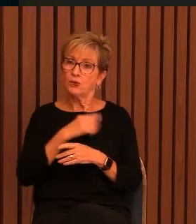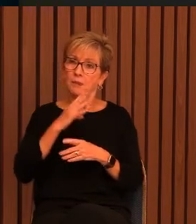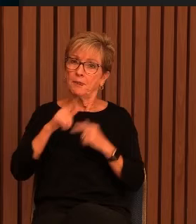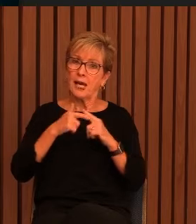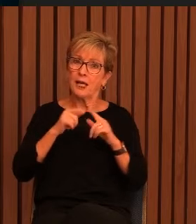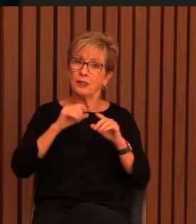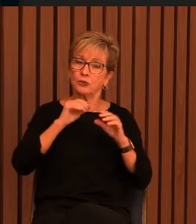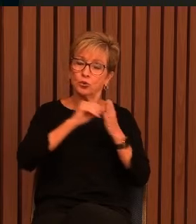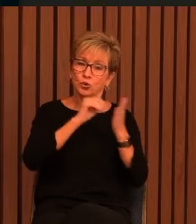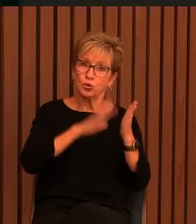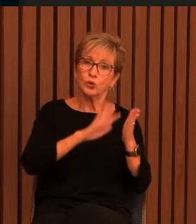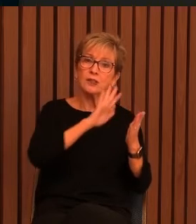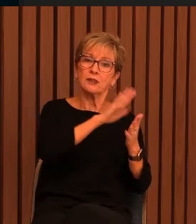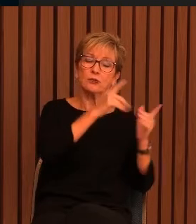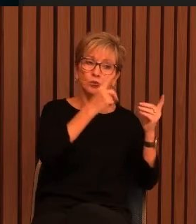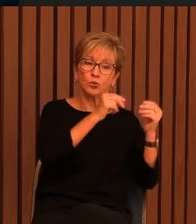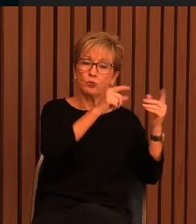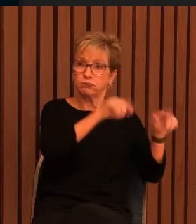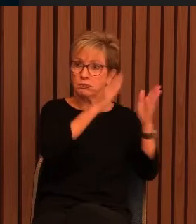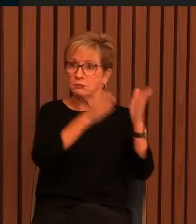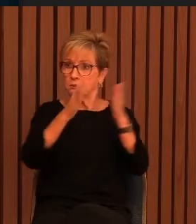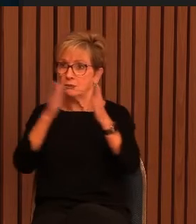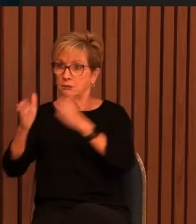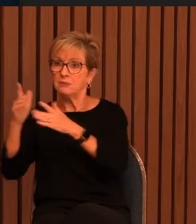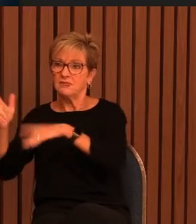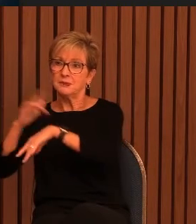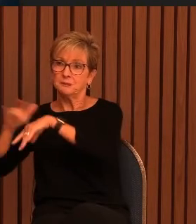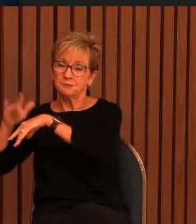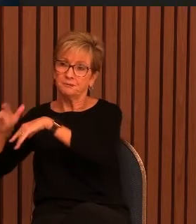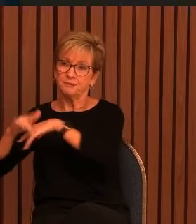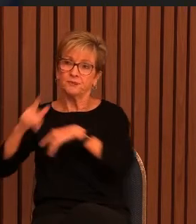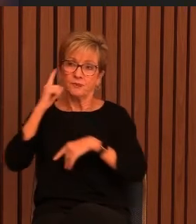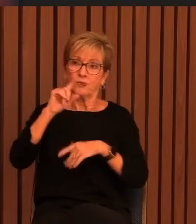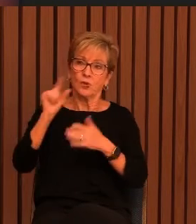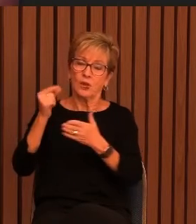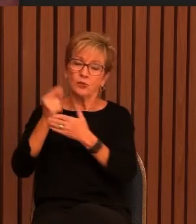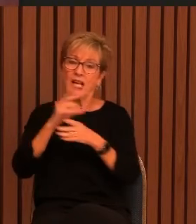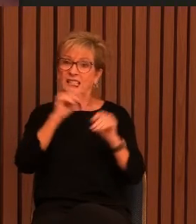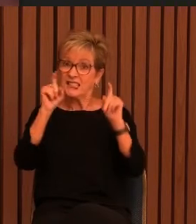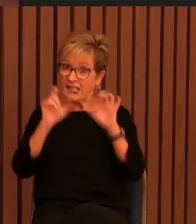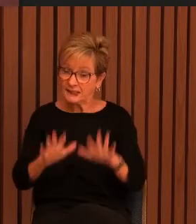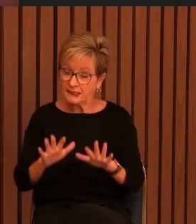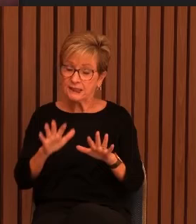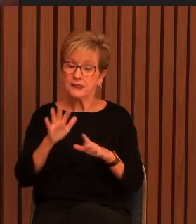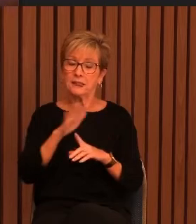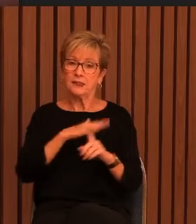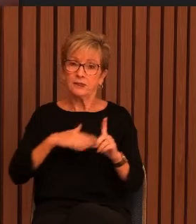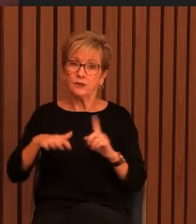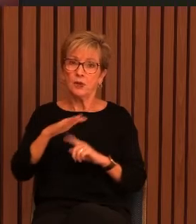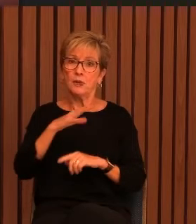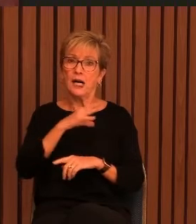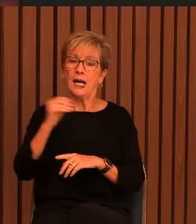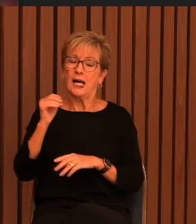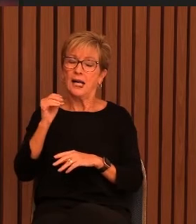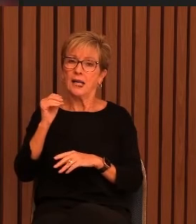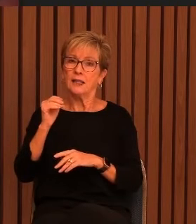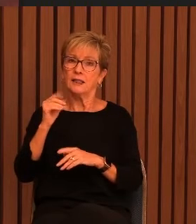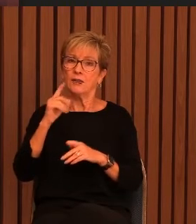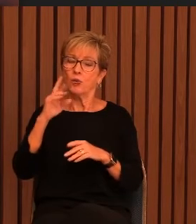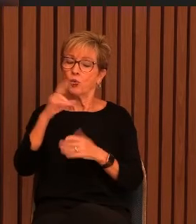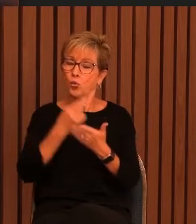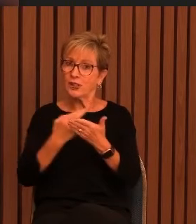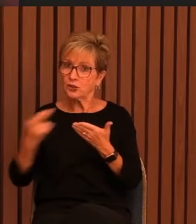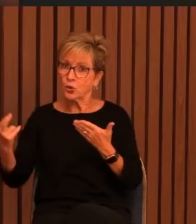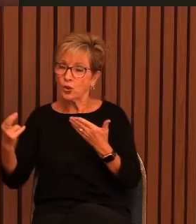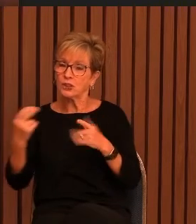out, collaboration or cheating, as it sometimes is called in the testing environment. It was the removal of resources